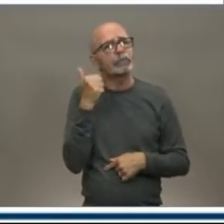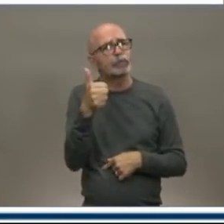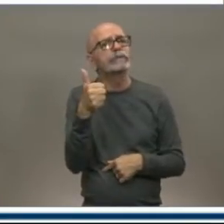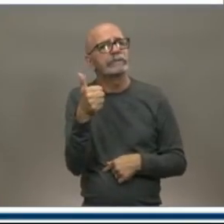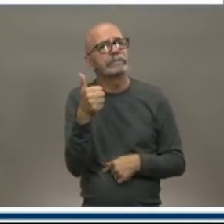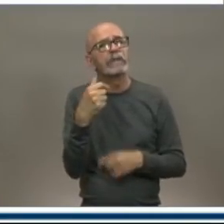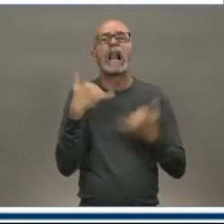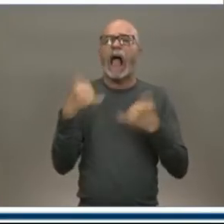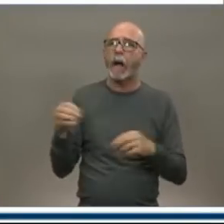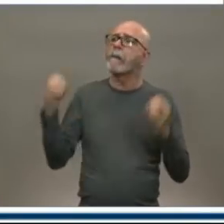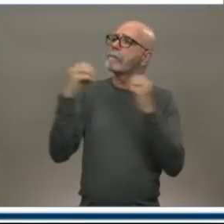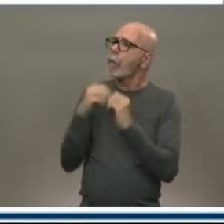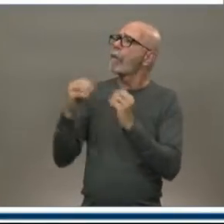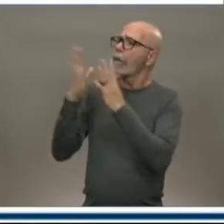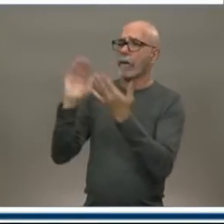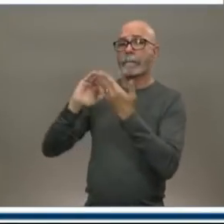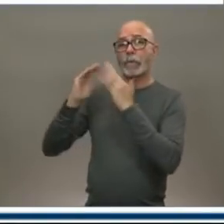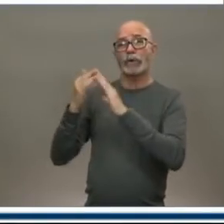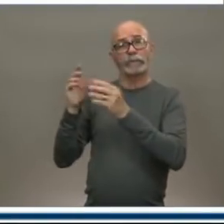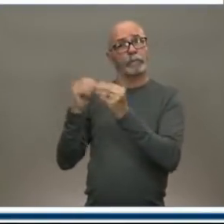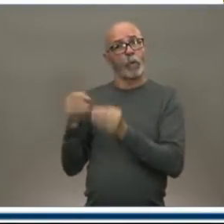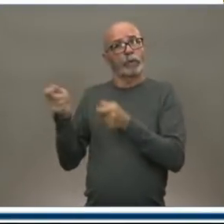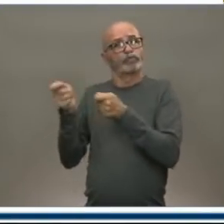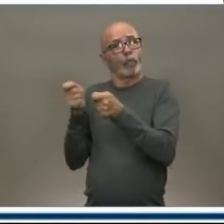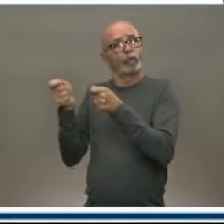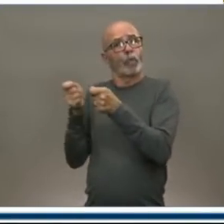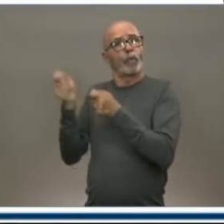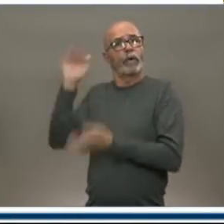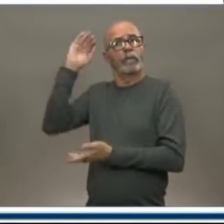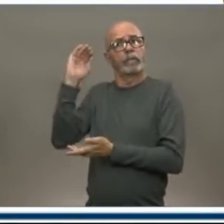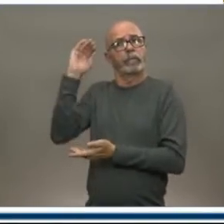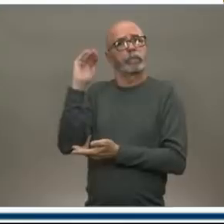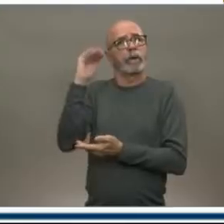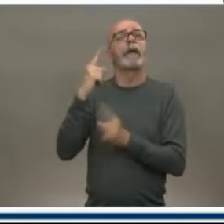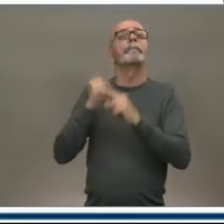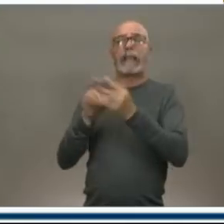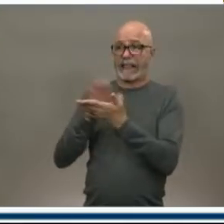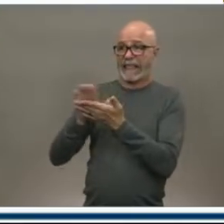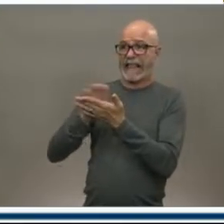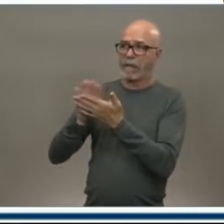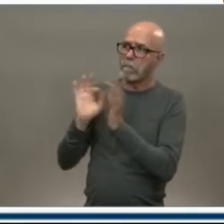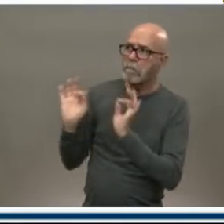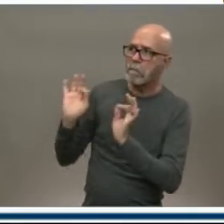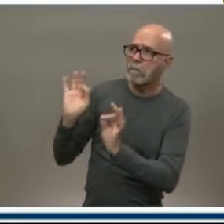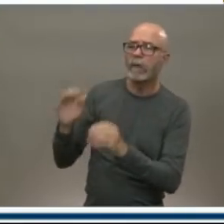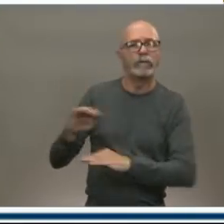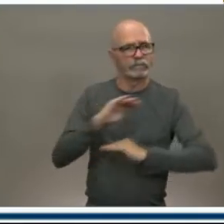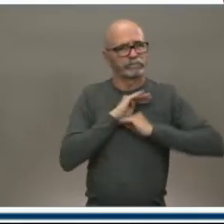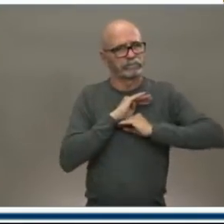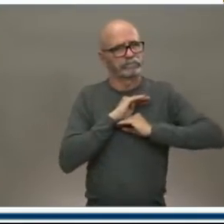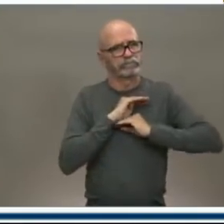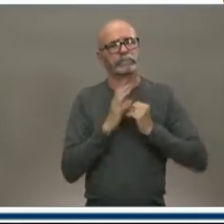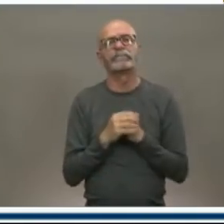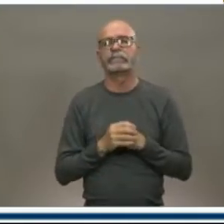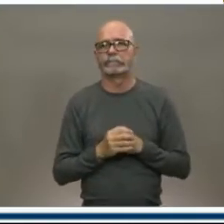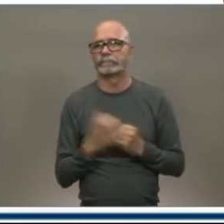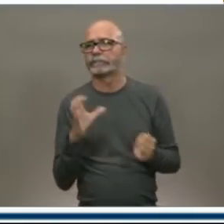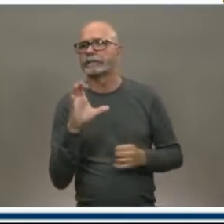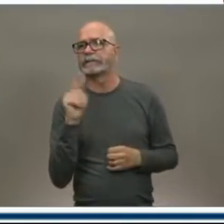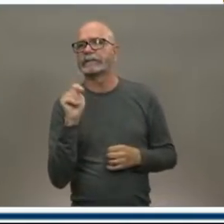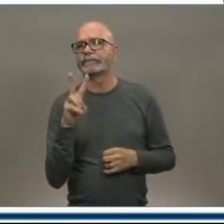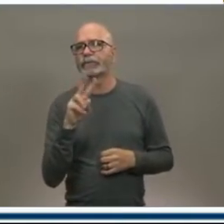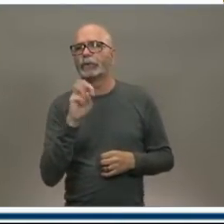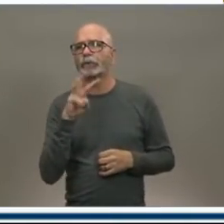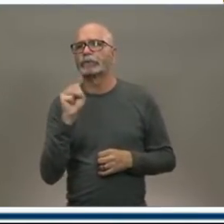controlled way into the school environment. Next question will go to Natasha Pace with CTV. Hi. Just want to be clear, so there's